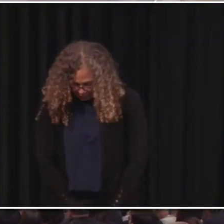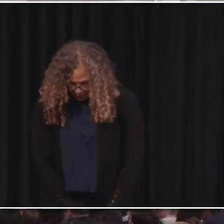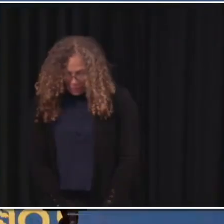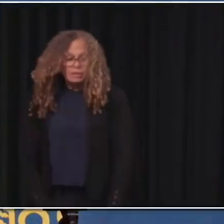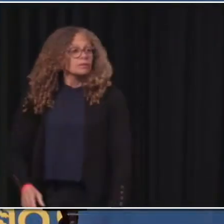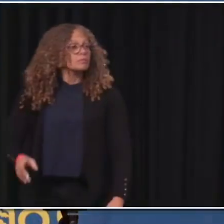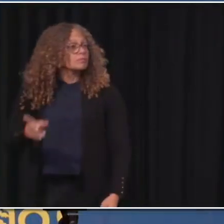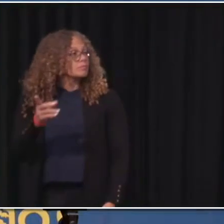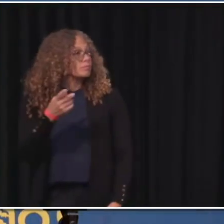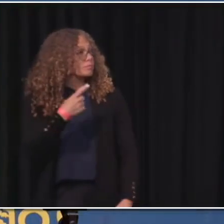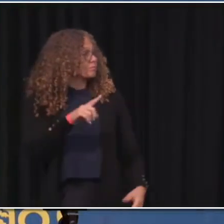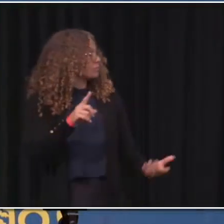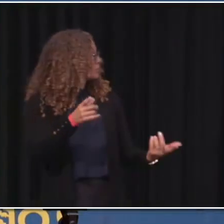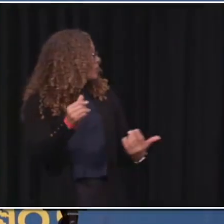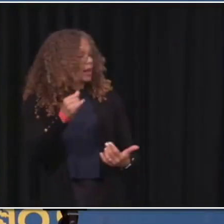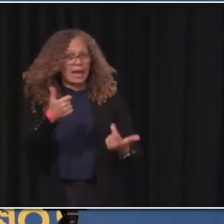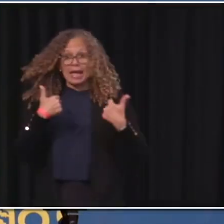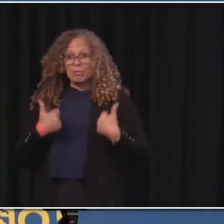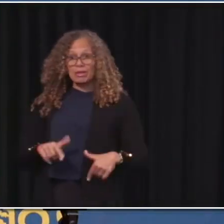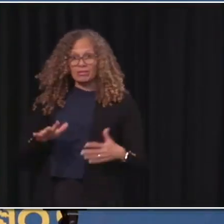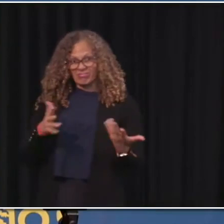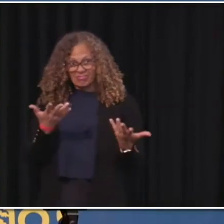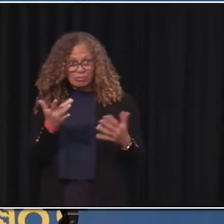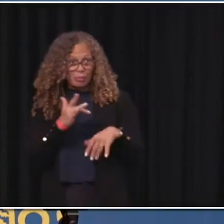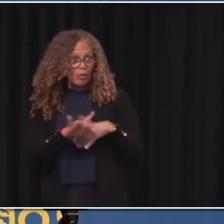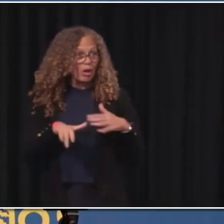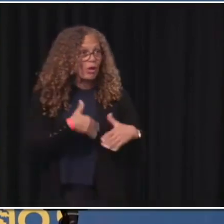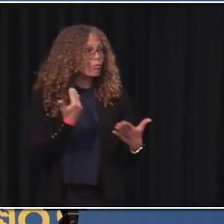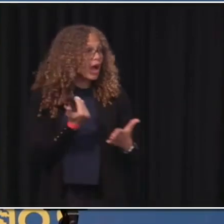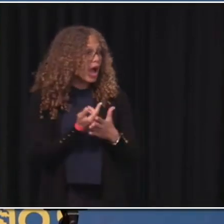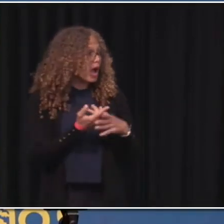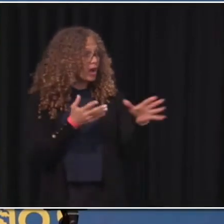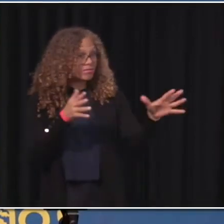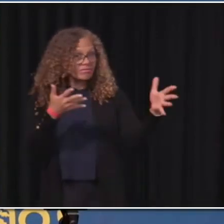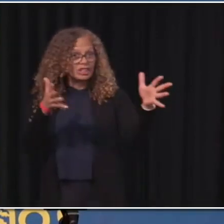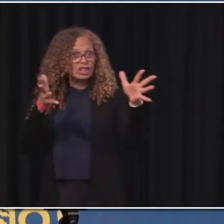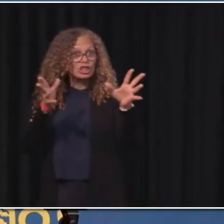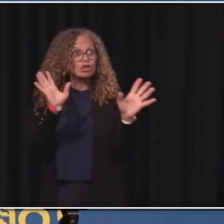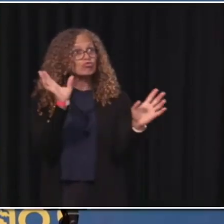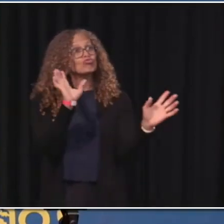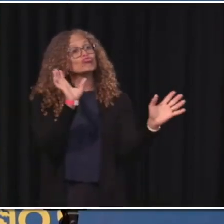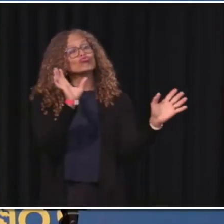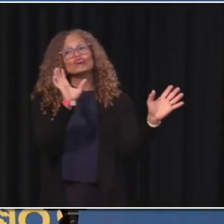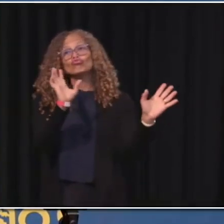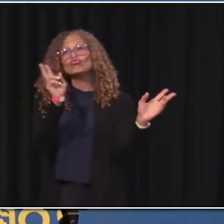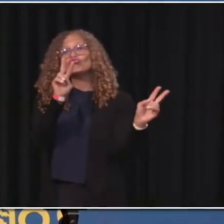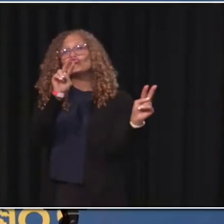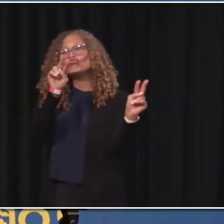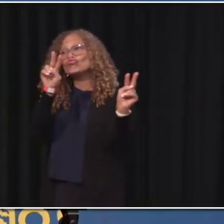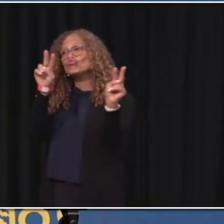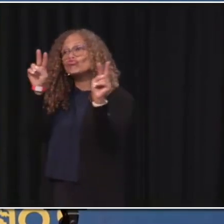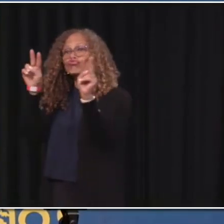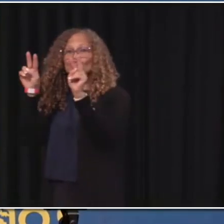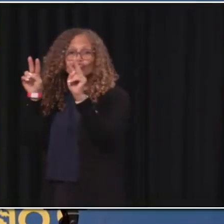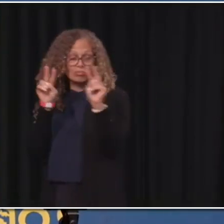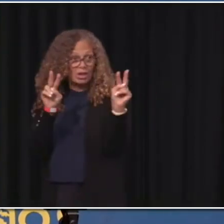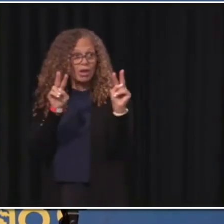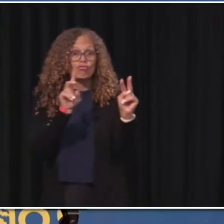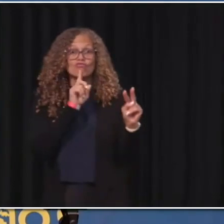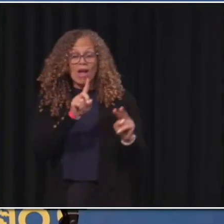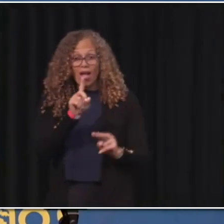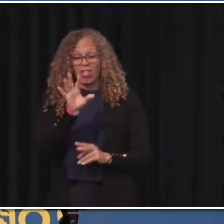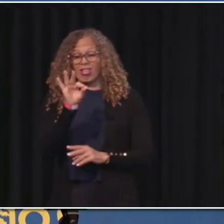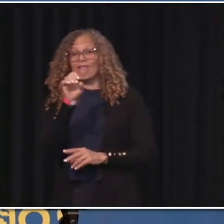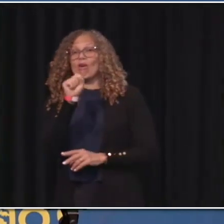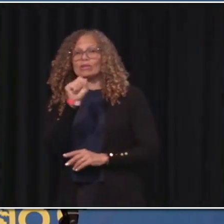For those of you like me who arrived early, I hope you had a chance to explore the exhibits. There is nothing like the fossils